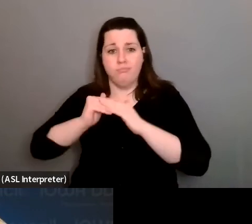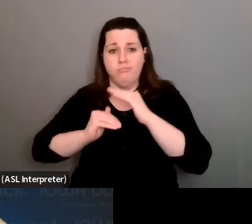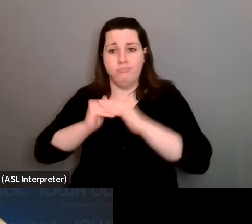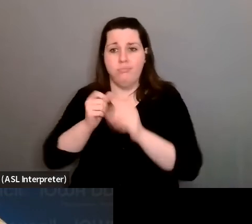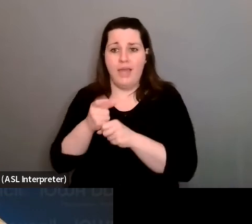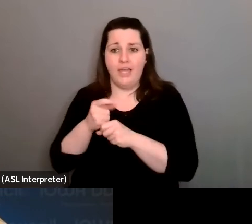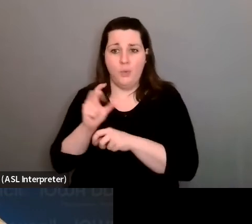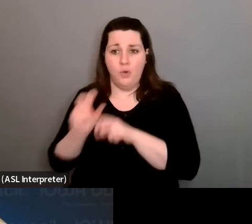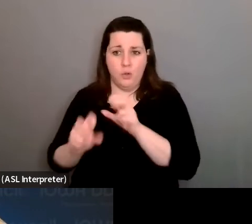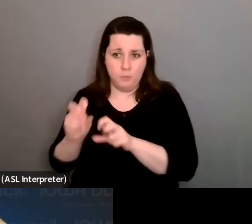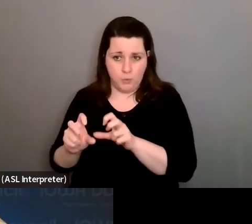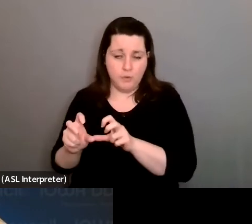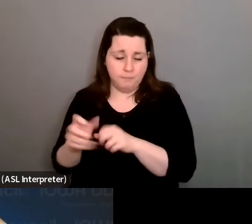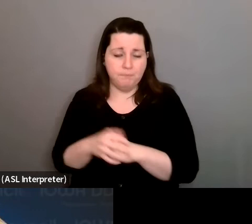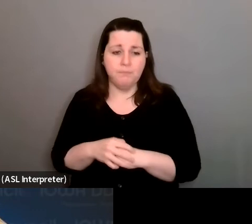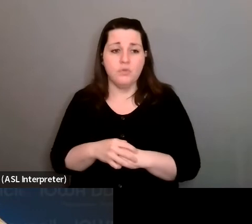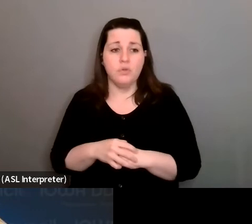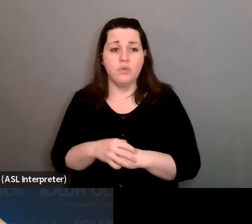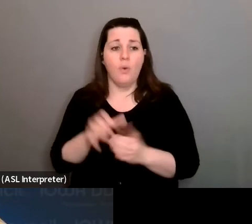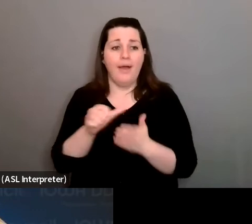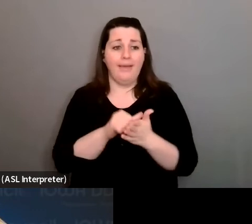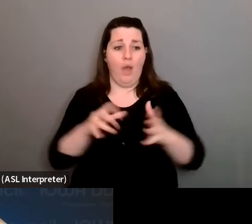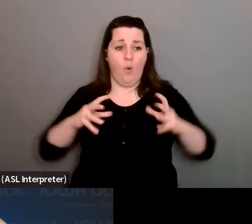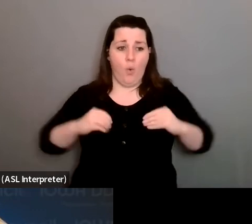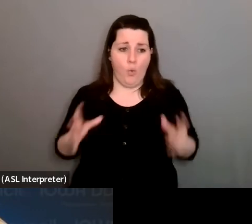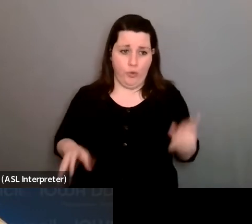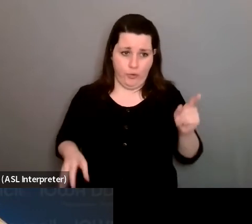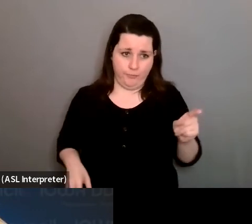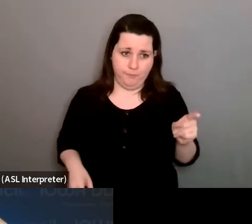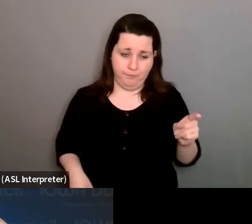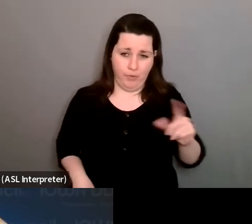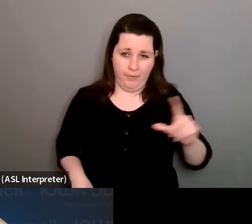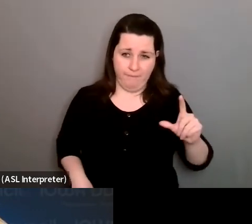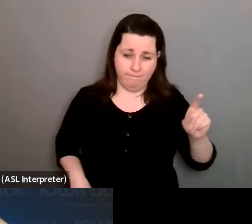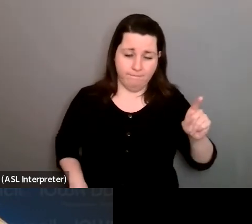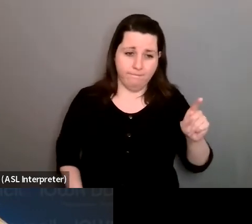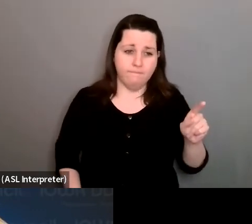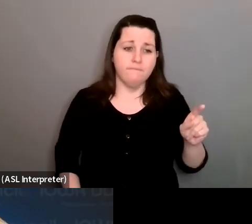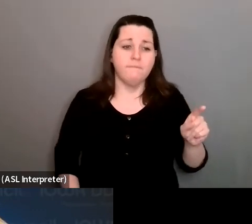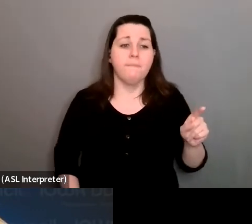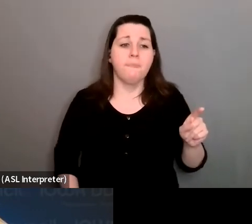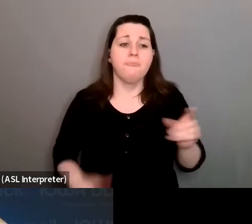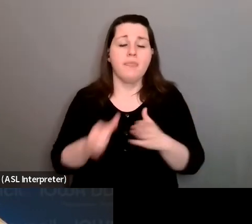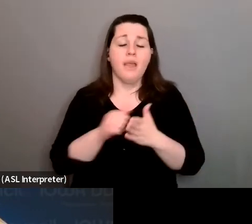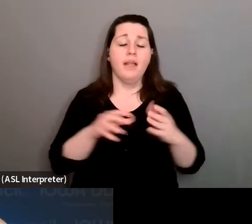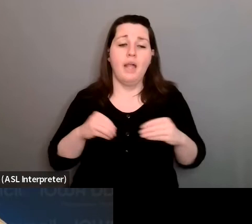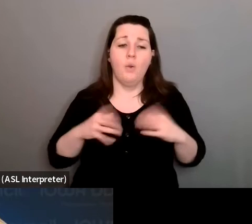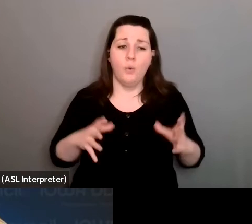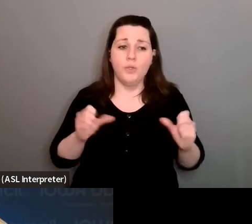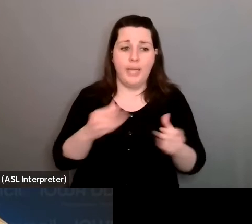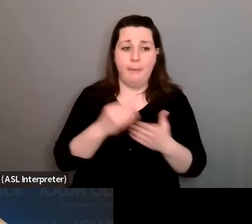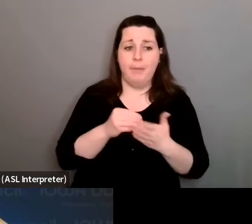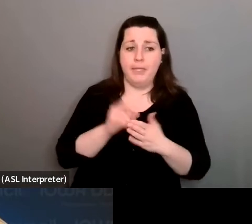contribution limit. So if you look at the account owner here, the account owner can make contributions, and